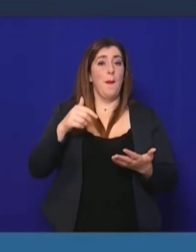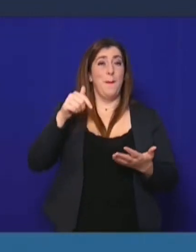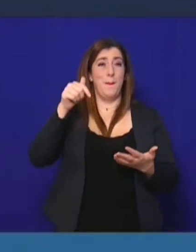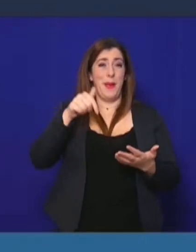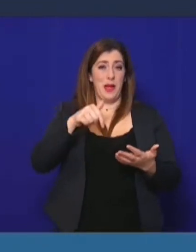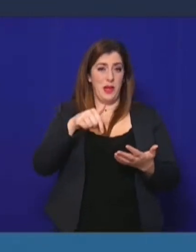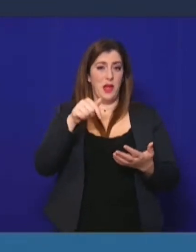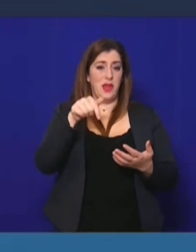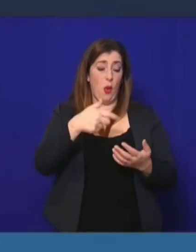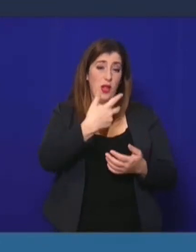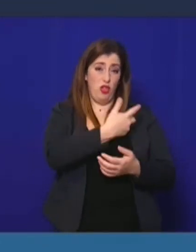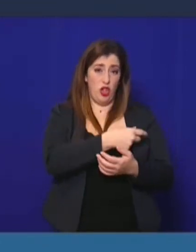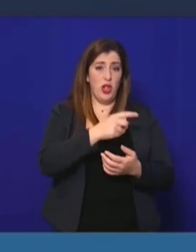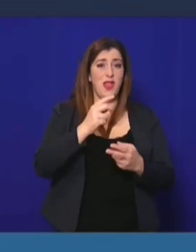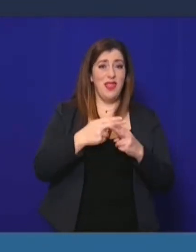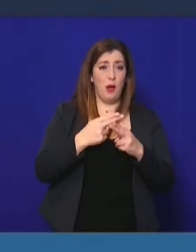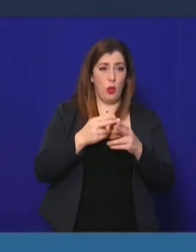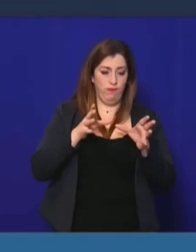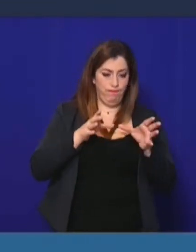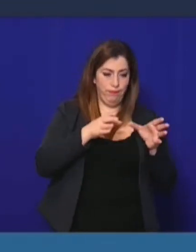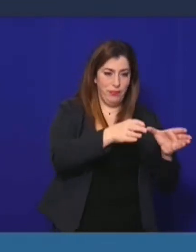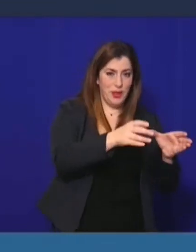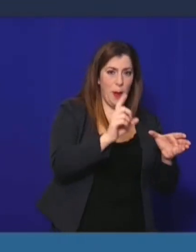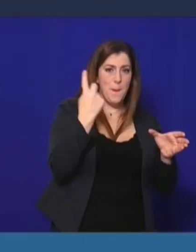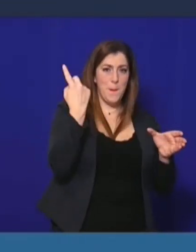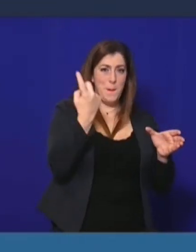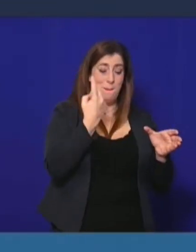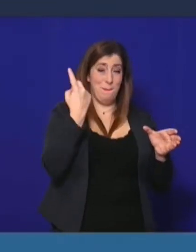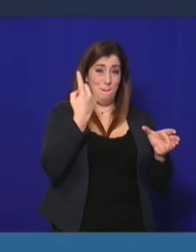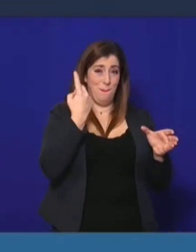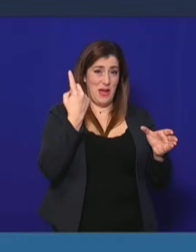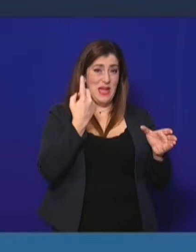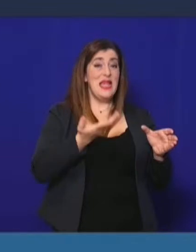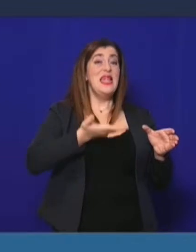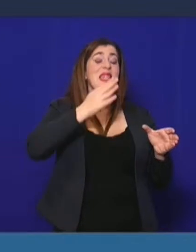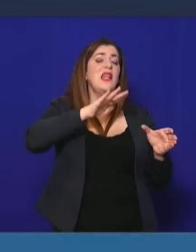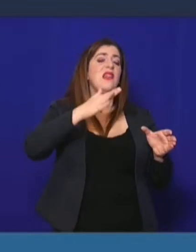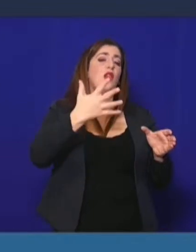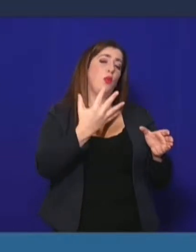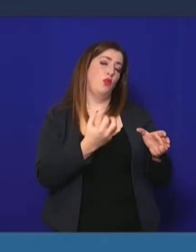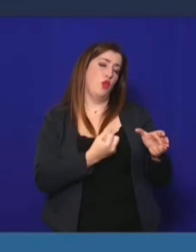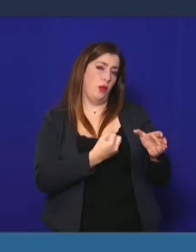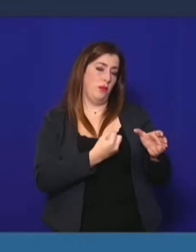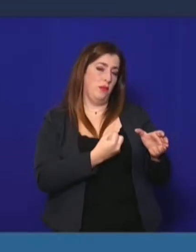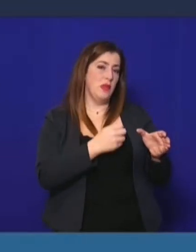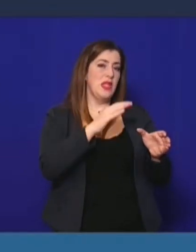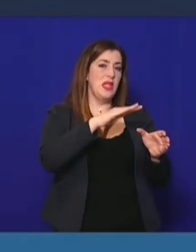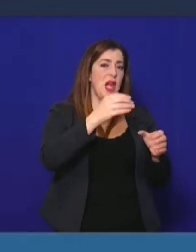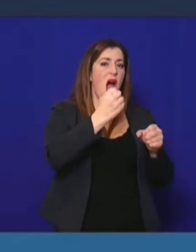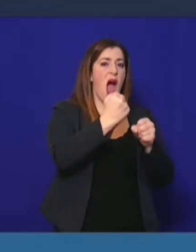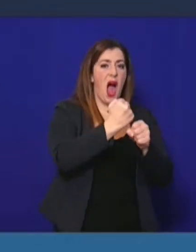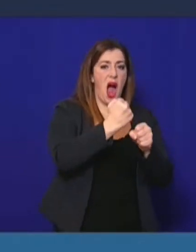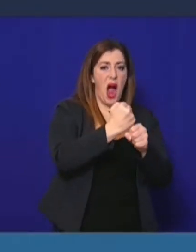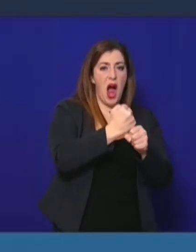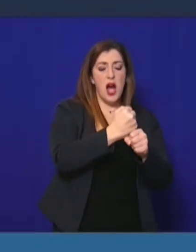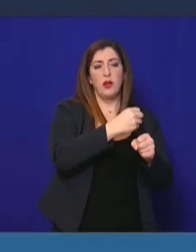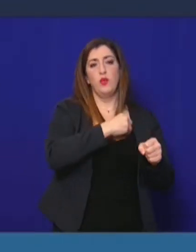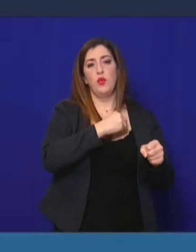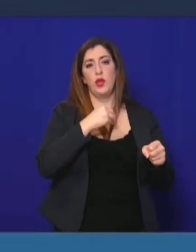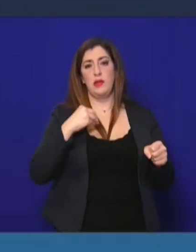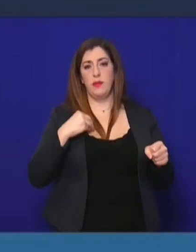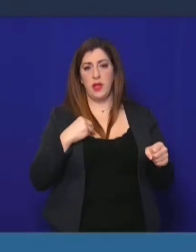li għandna nittargetjaw l-iktar nies li għandhom bżonna din il-tilqima biex innaqsu kemm nistgħu il-morbidity